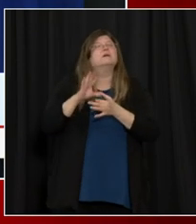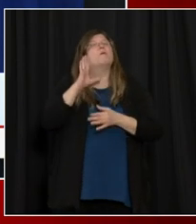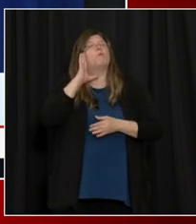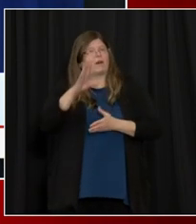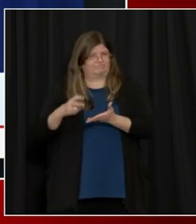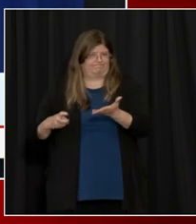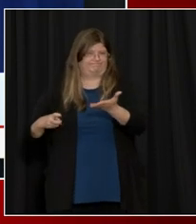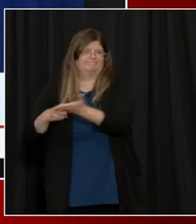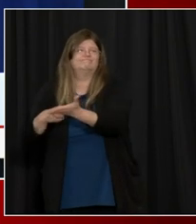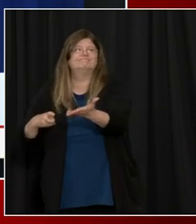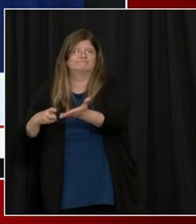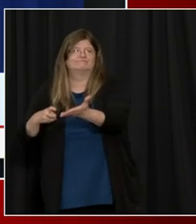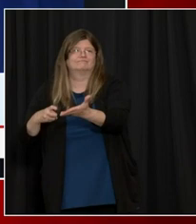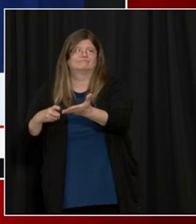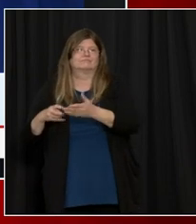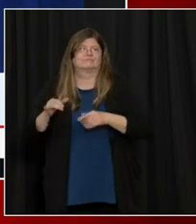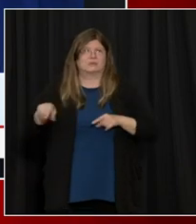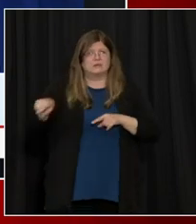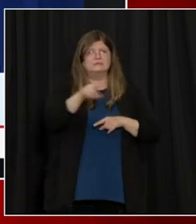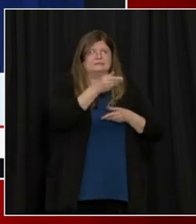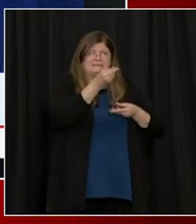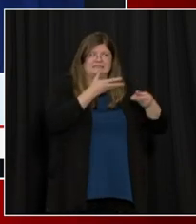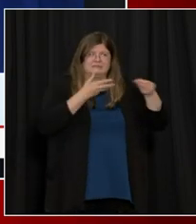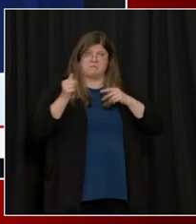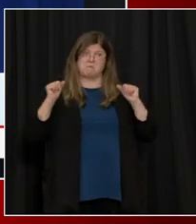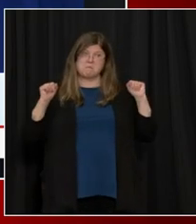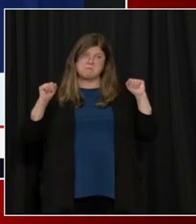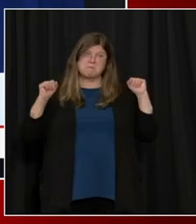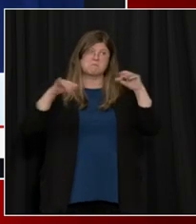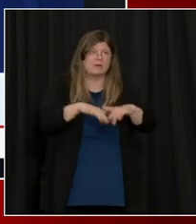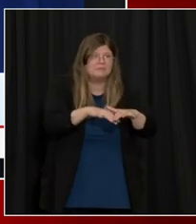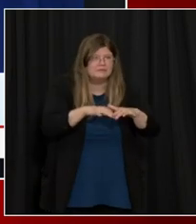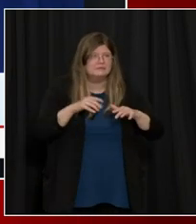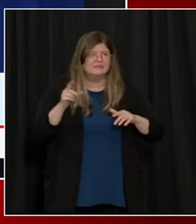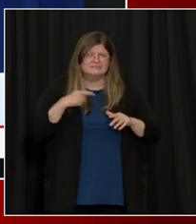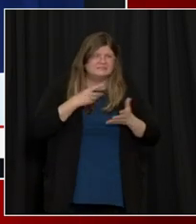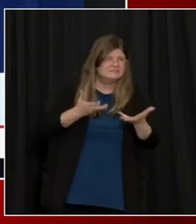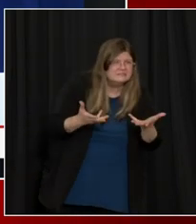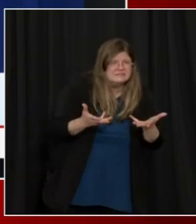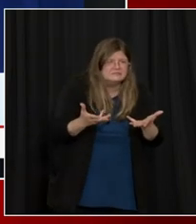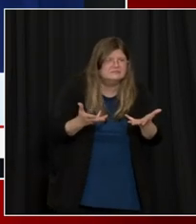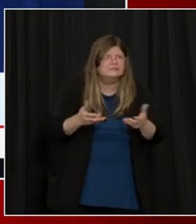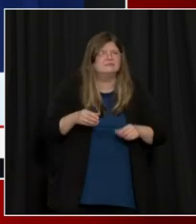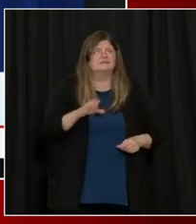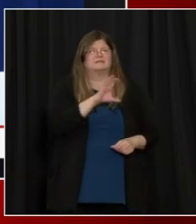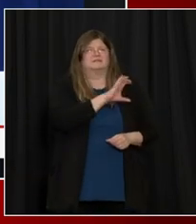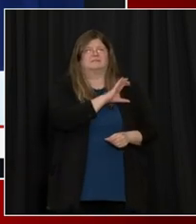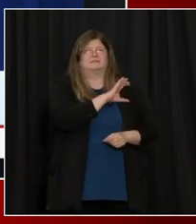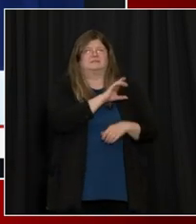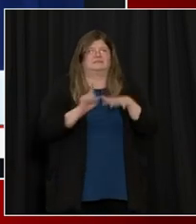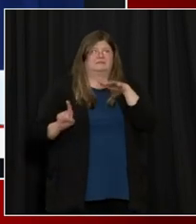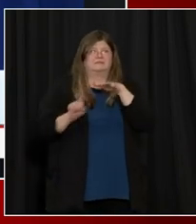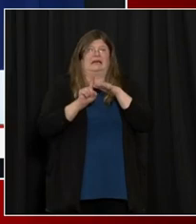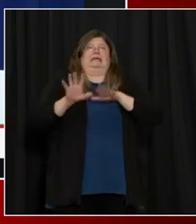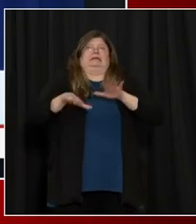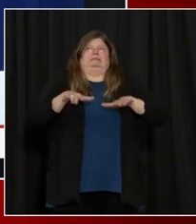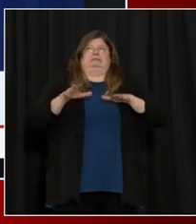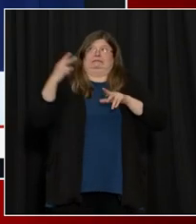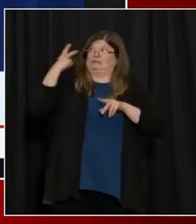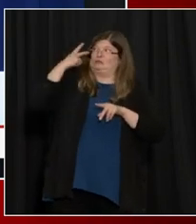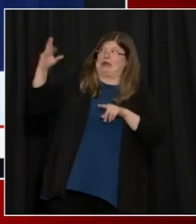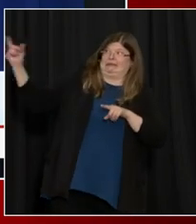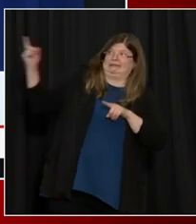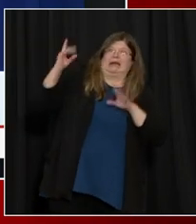groups. Generally, when we go into these large groups, they will disperse. And then if they're not, then we'll issue